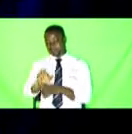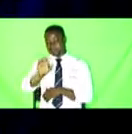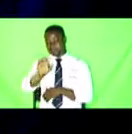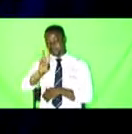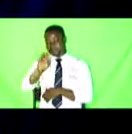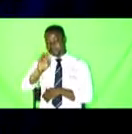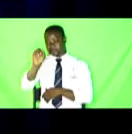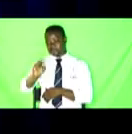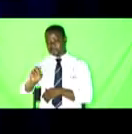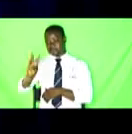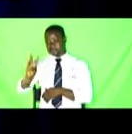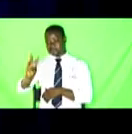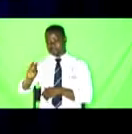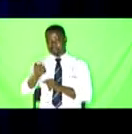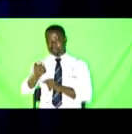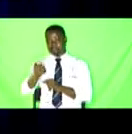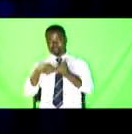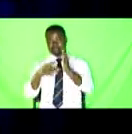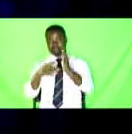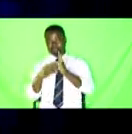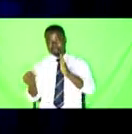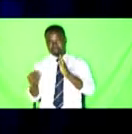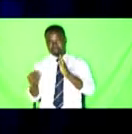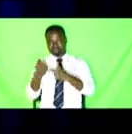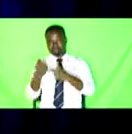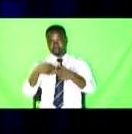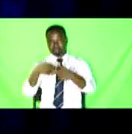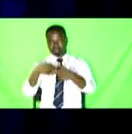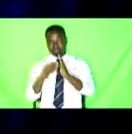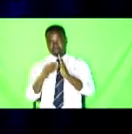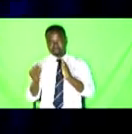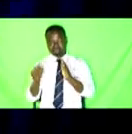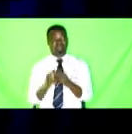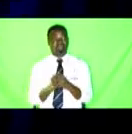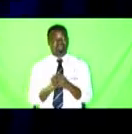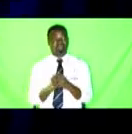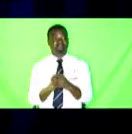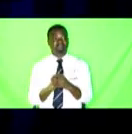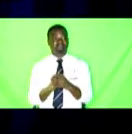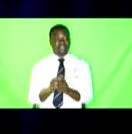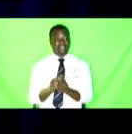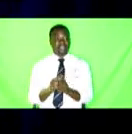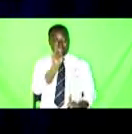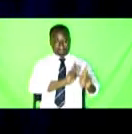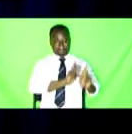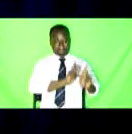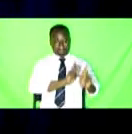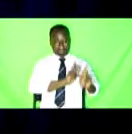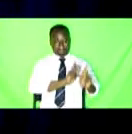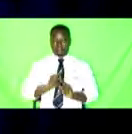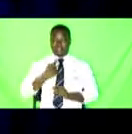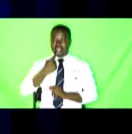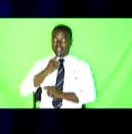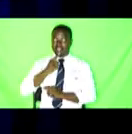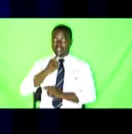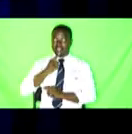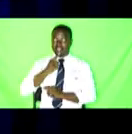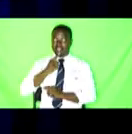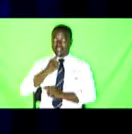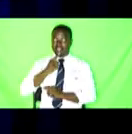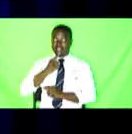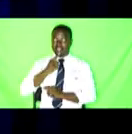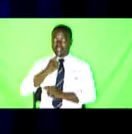16. We may read together if you can see the screens. People swear by someone greater than